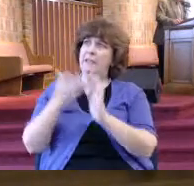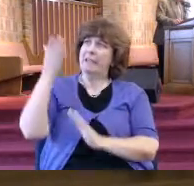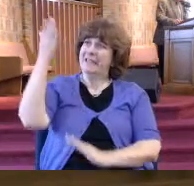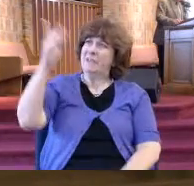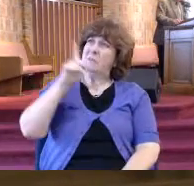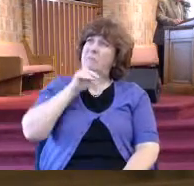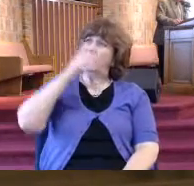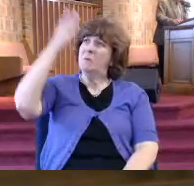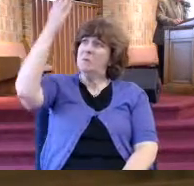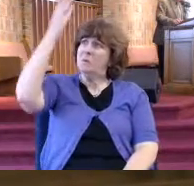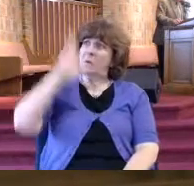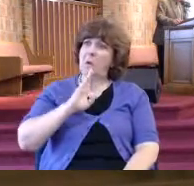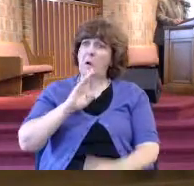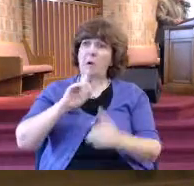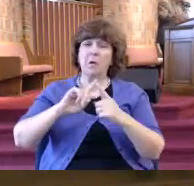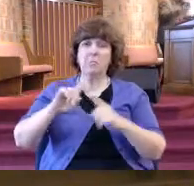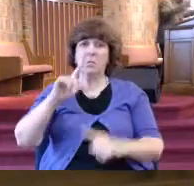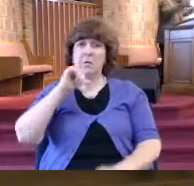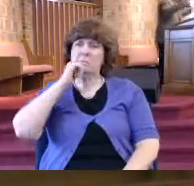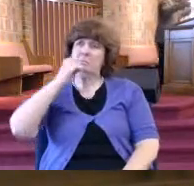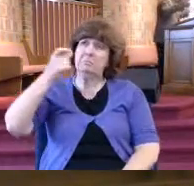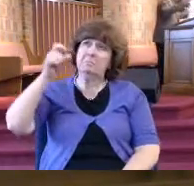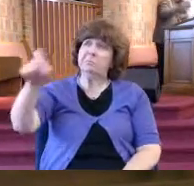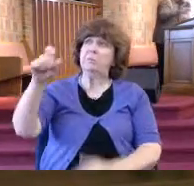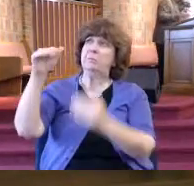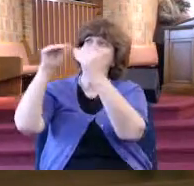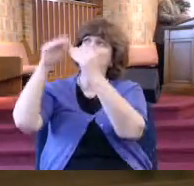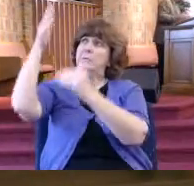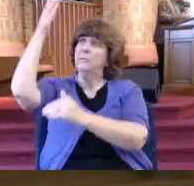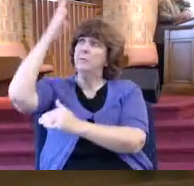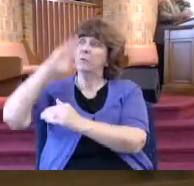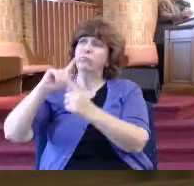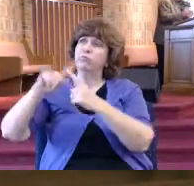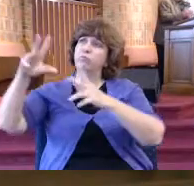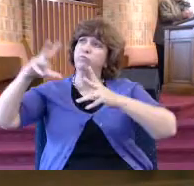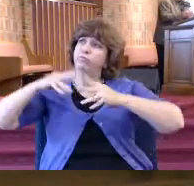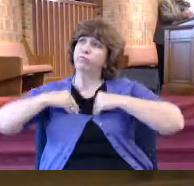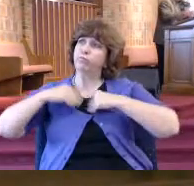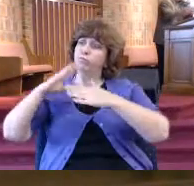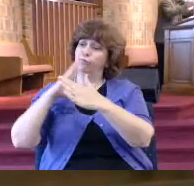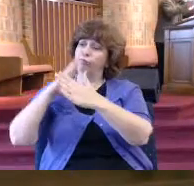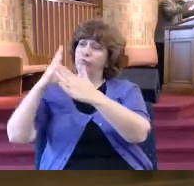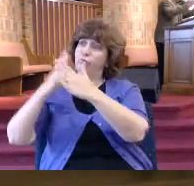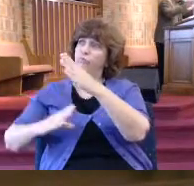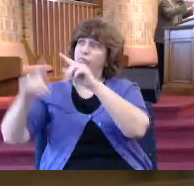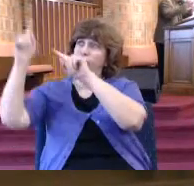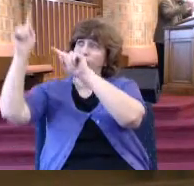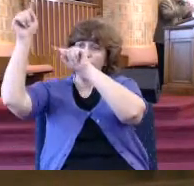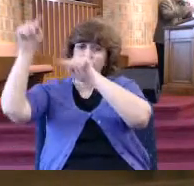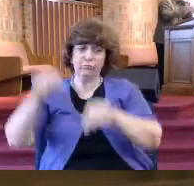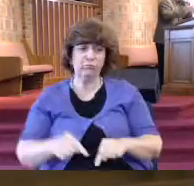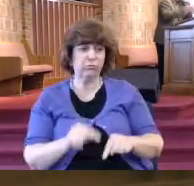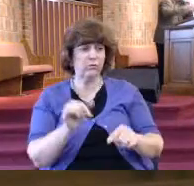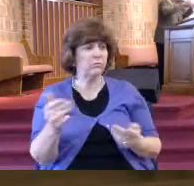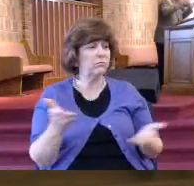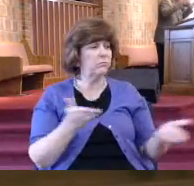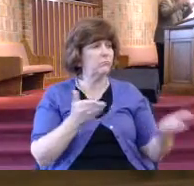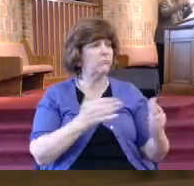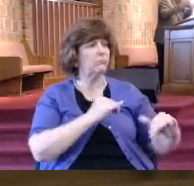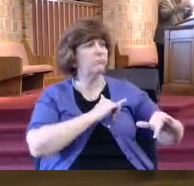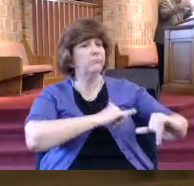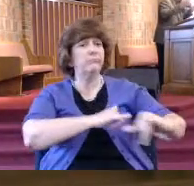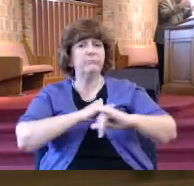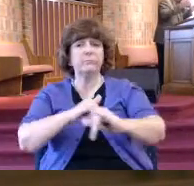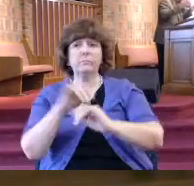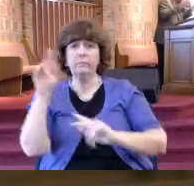to be equal with God, but made himself of no reputation, taking the form of a bondservant and coming in the likeness of men, and being